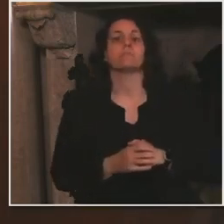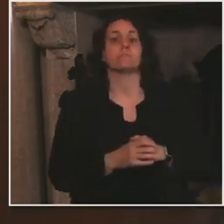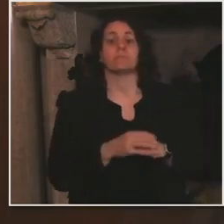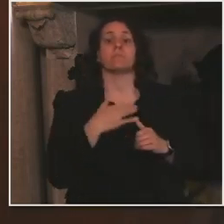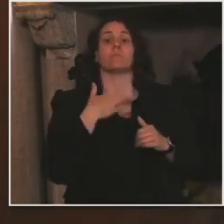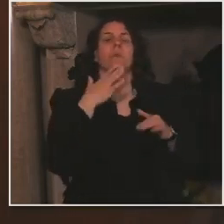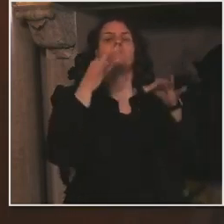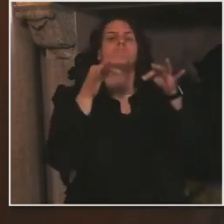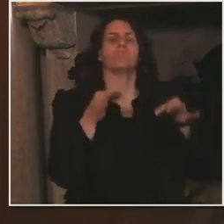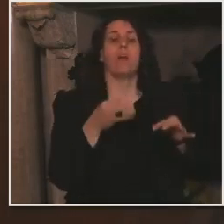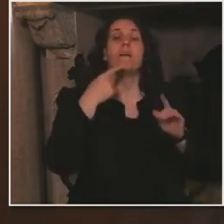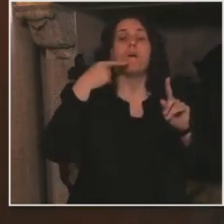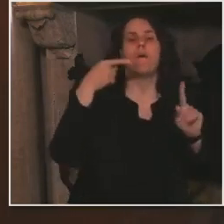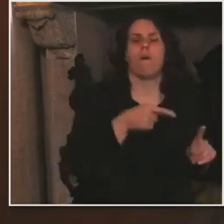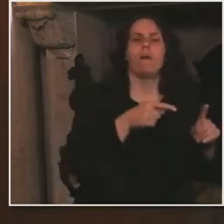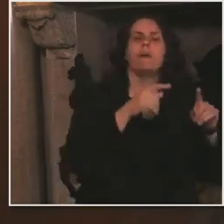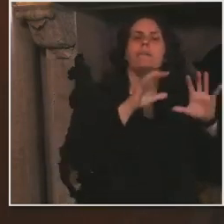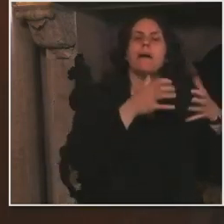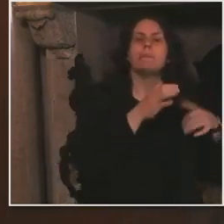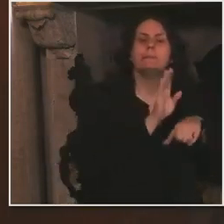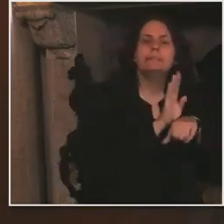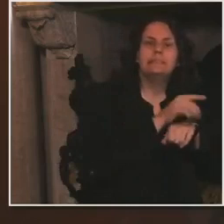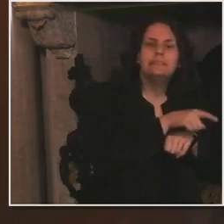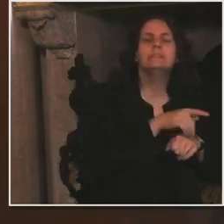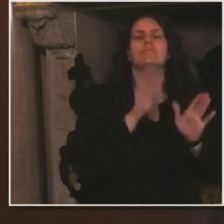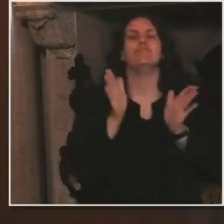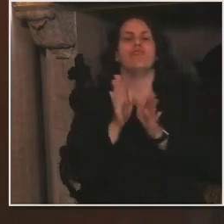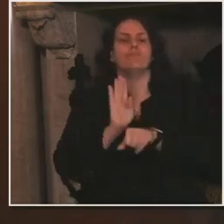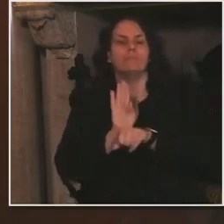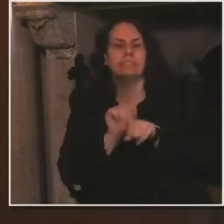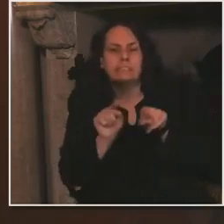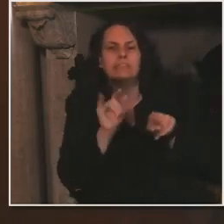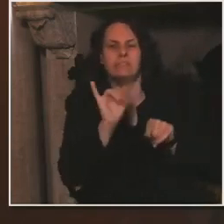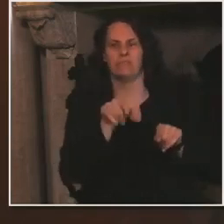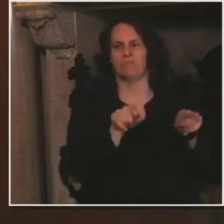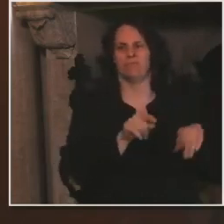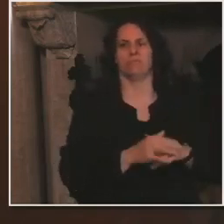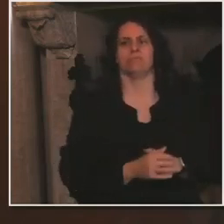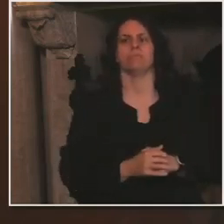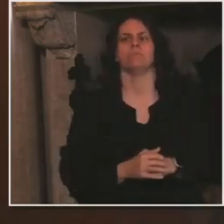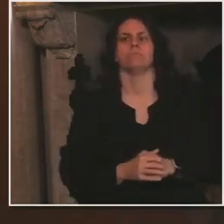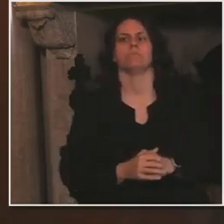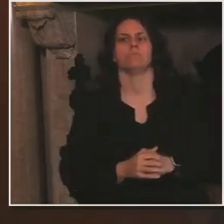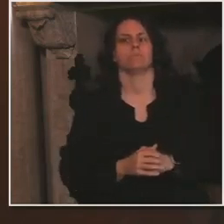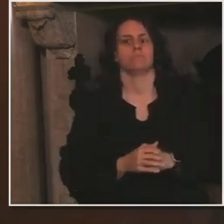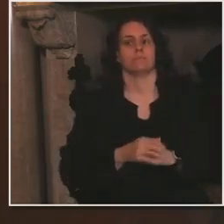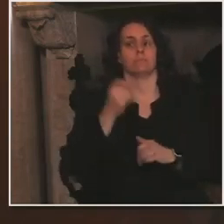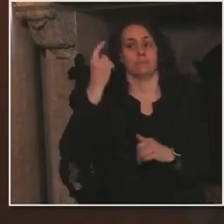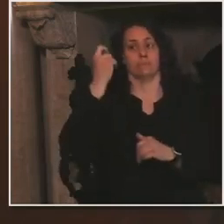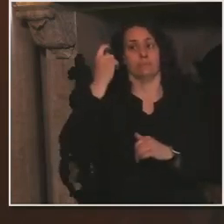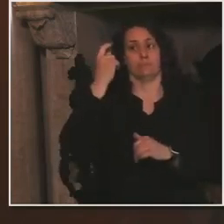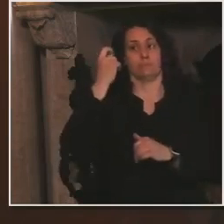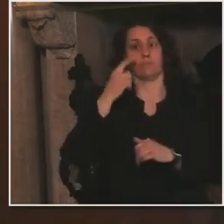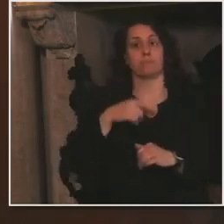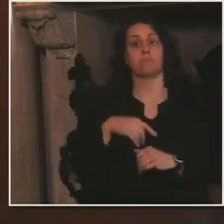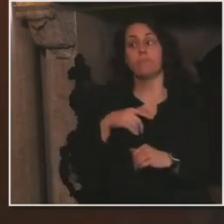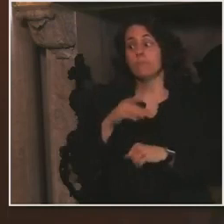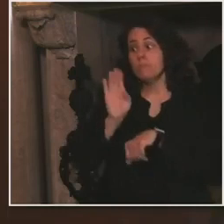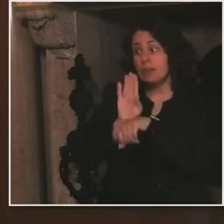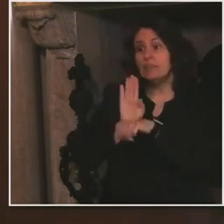That means every business across our state can do things like deliveries, mailings, curbside pickup, and